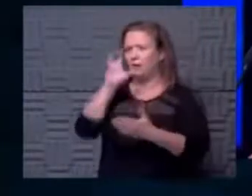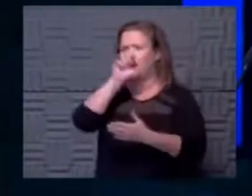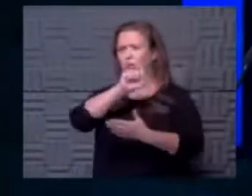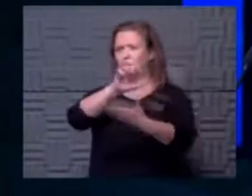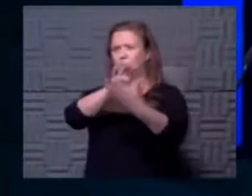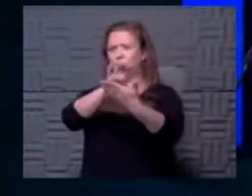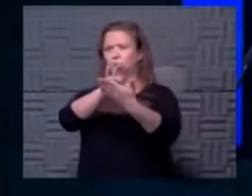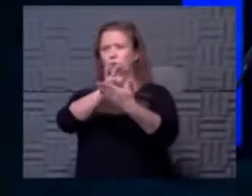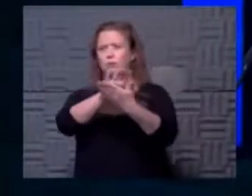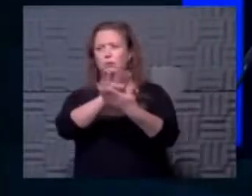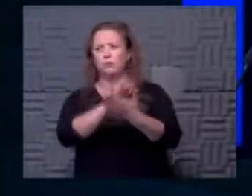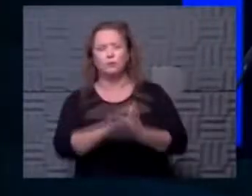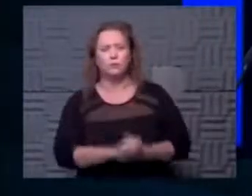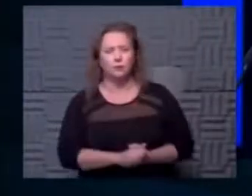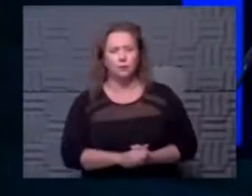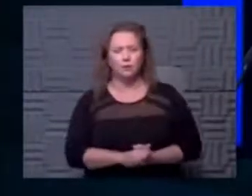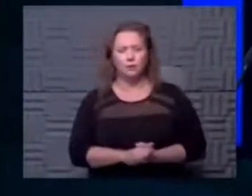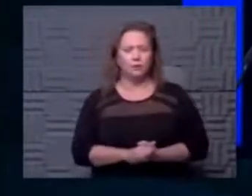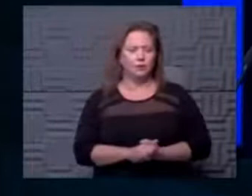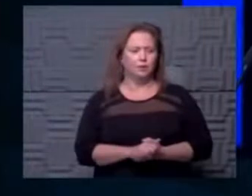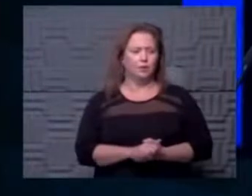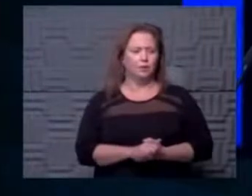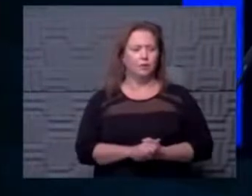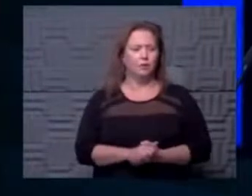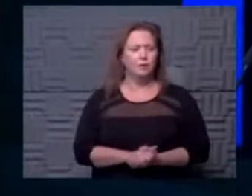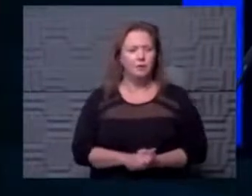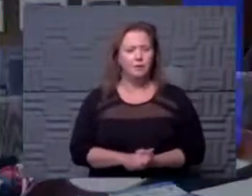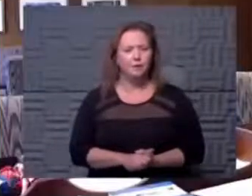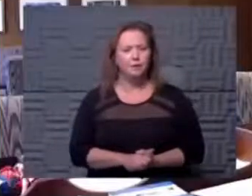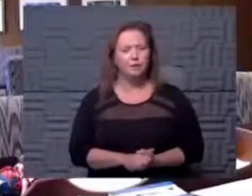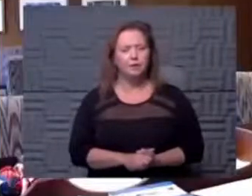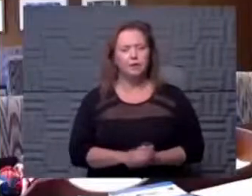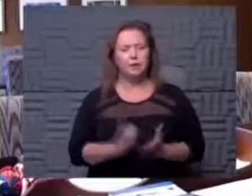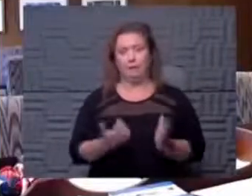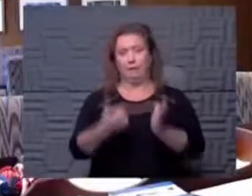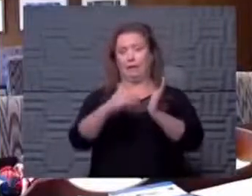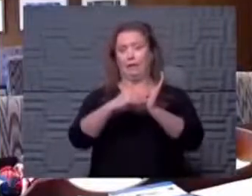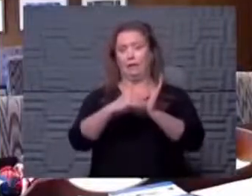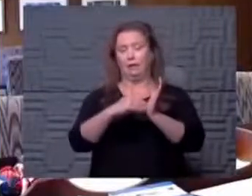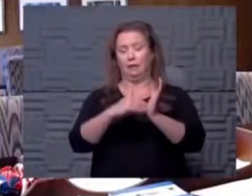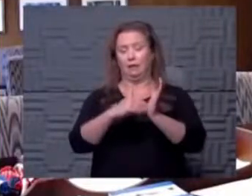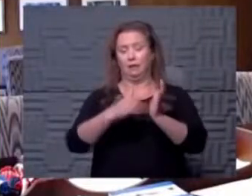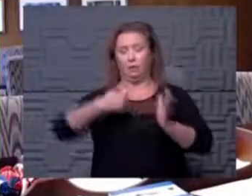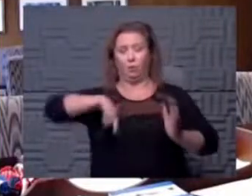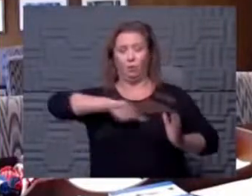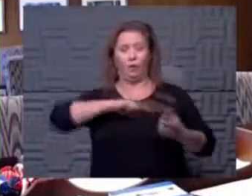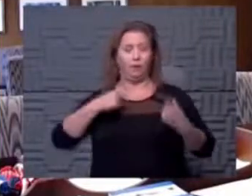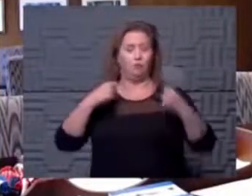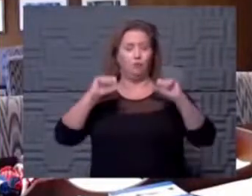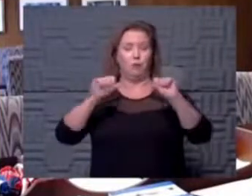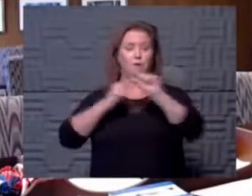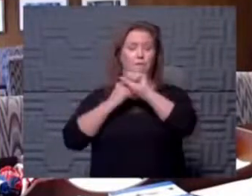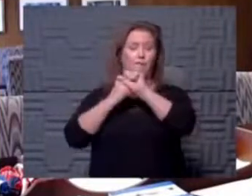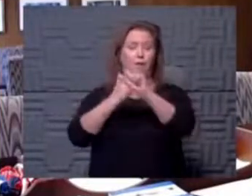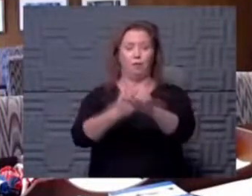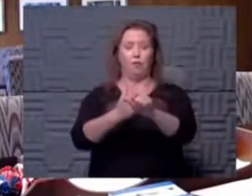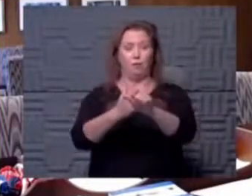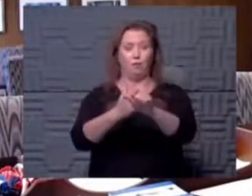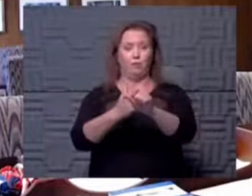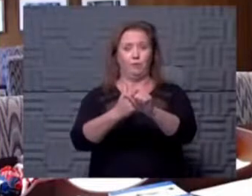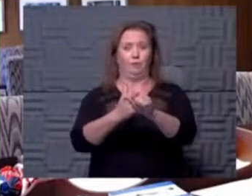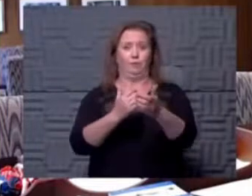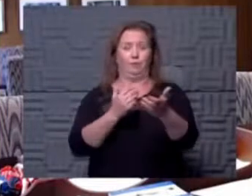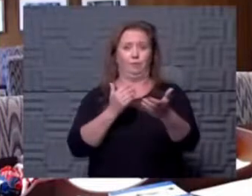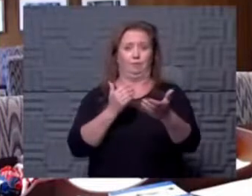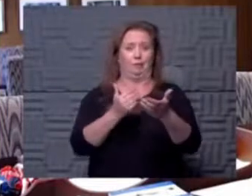the schools. Okay. And again, I mean, we are trying to follow as